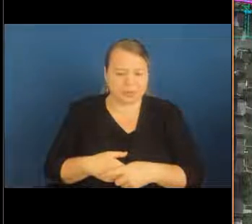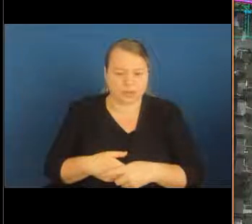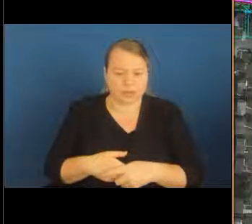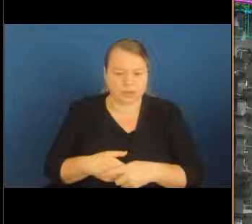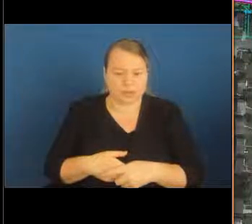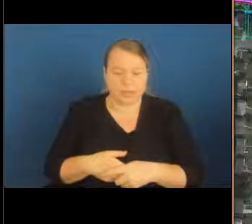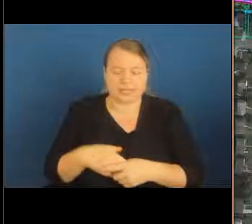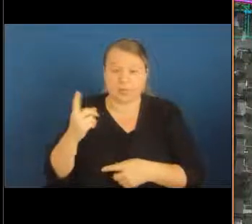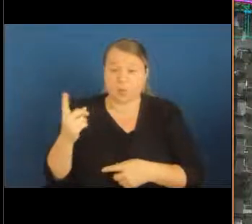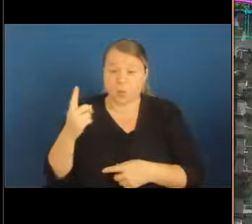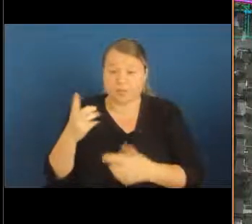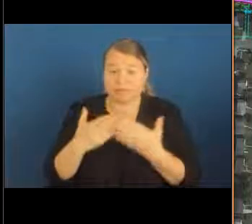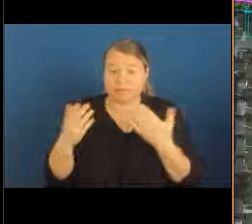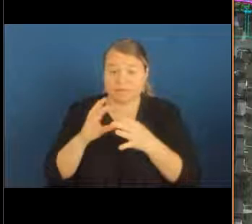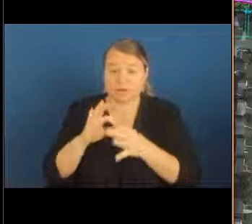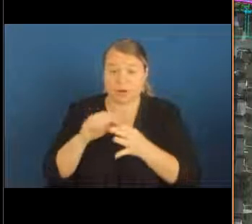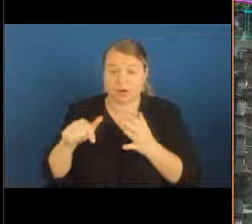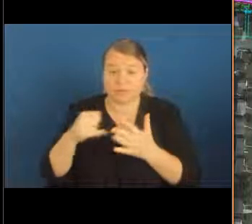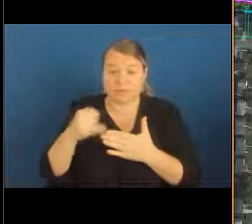project. We did have another